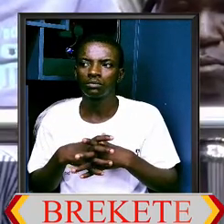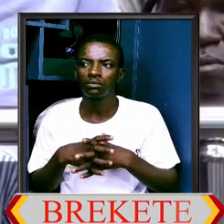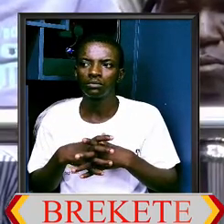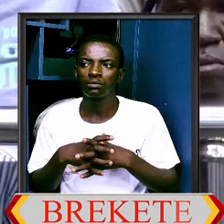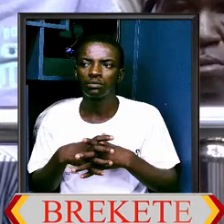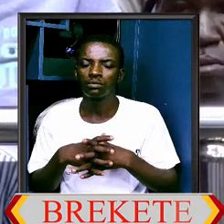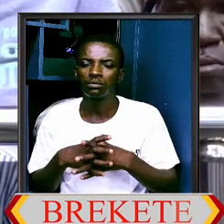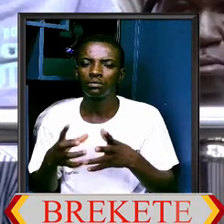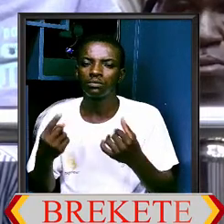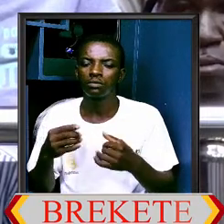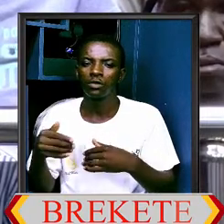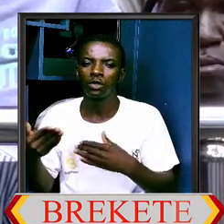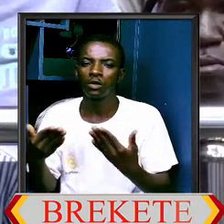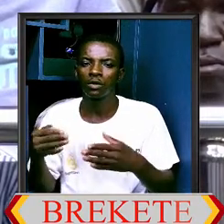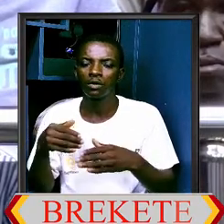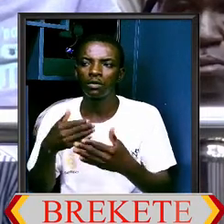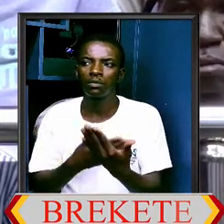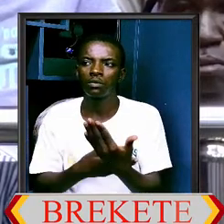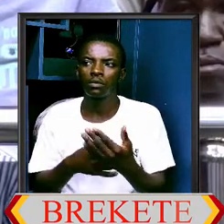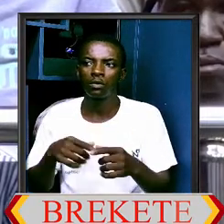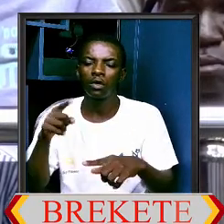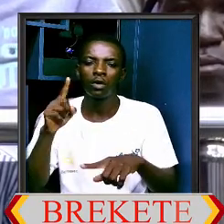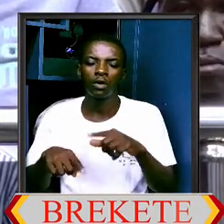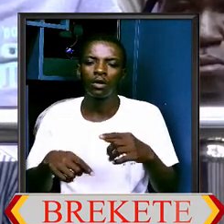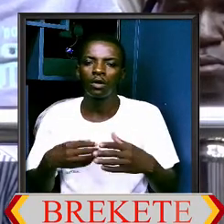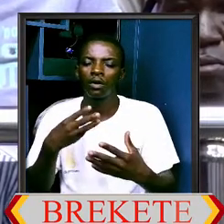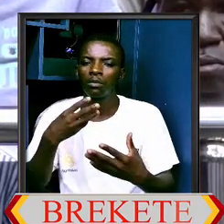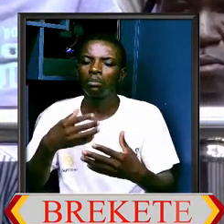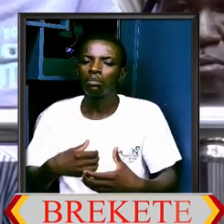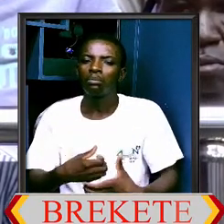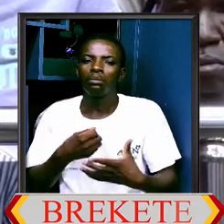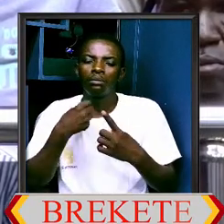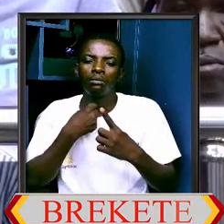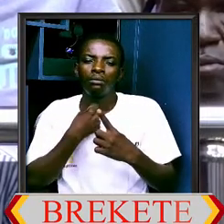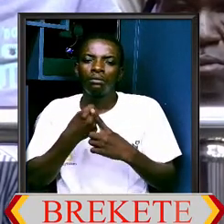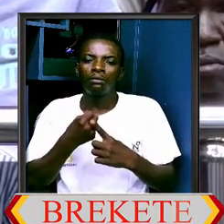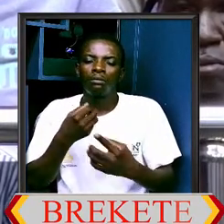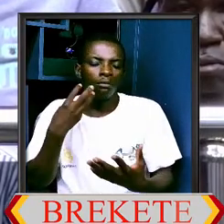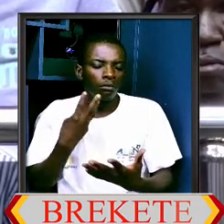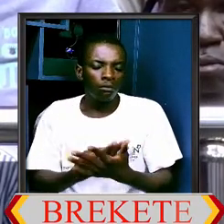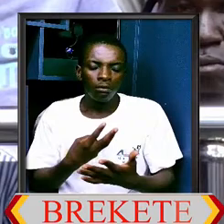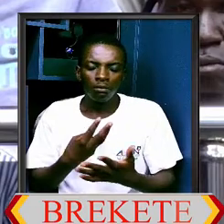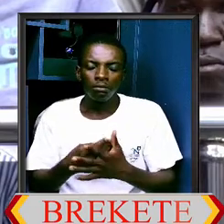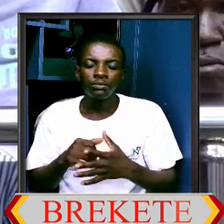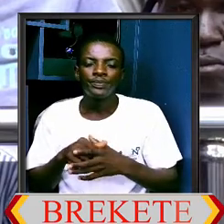When I now come here in the morning that I cannot breathe well,